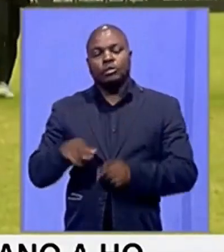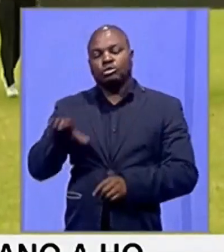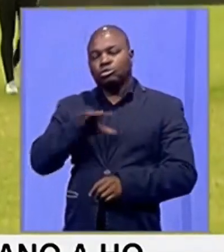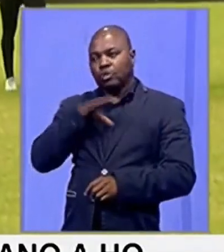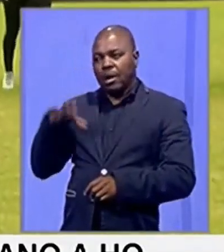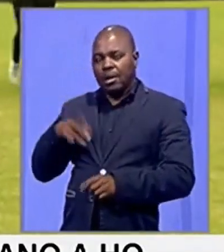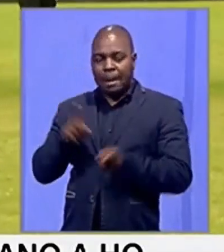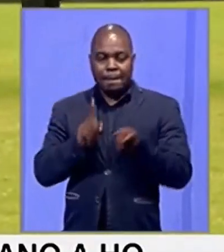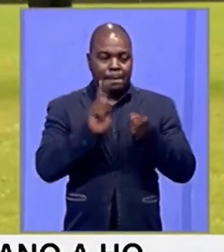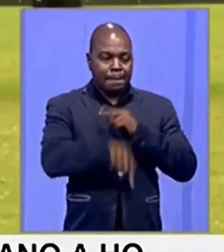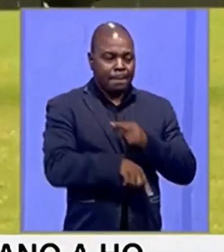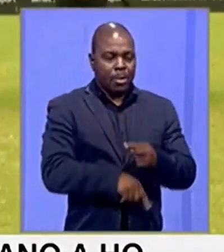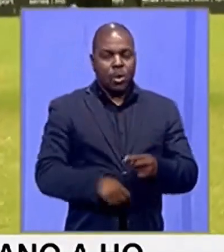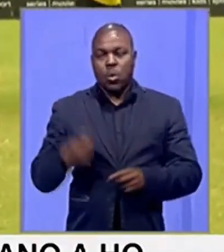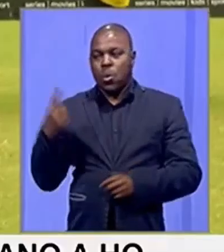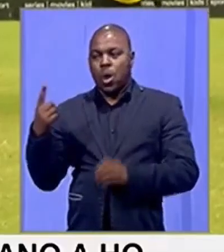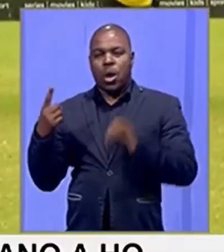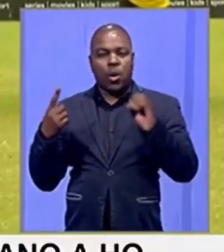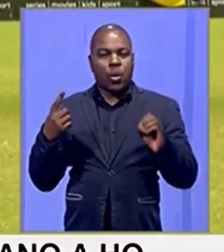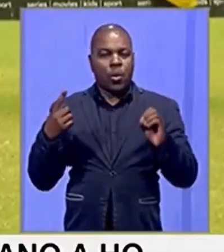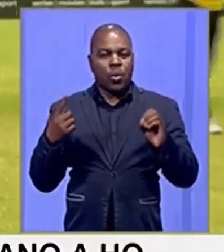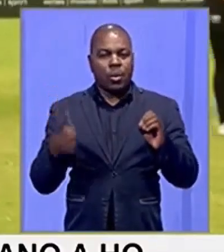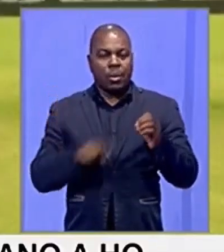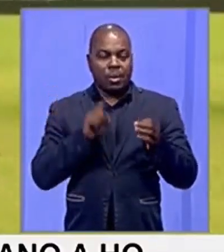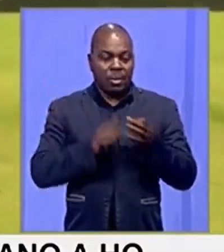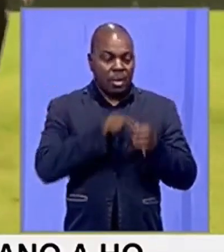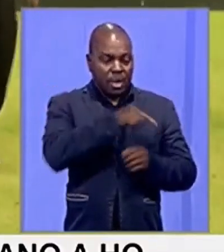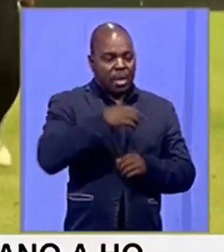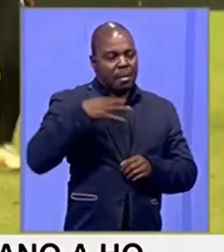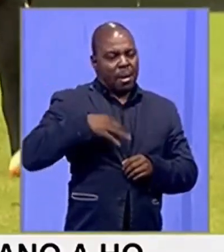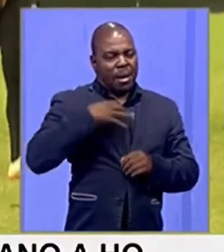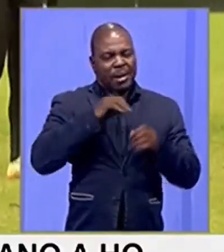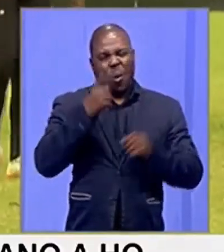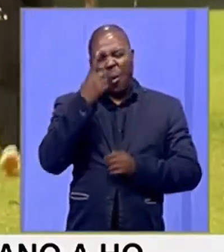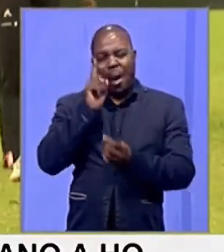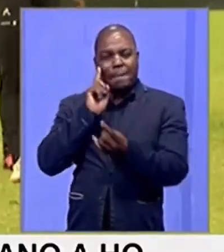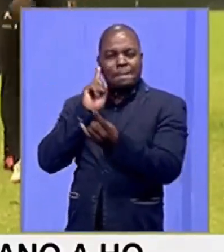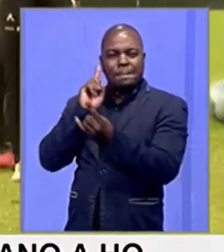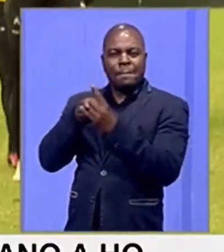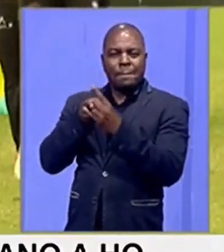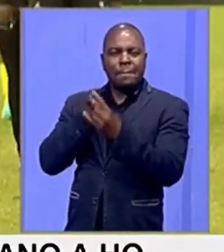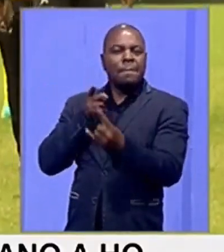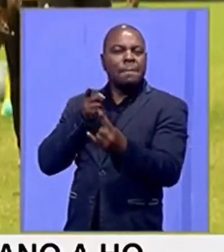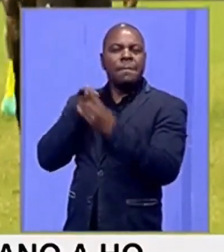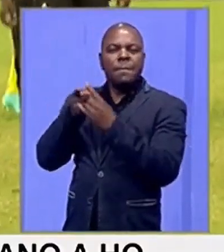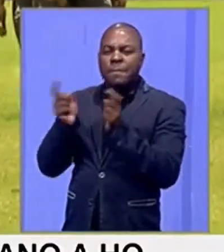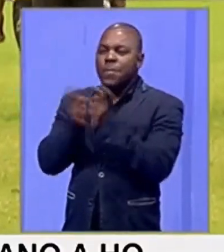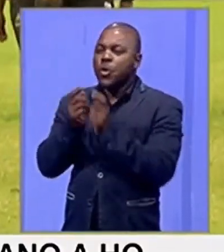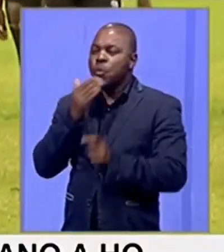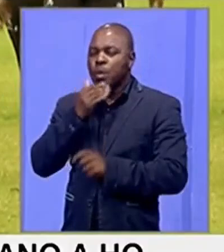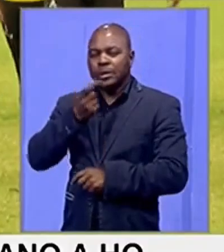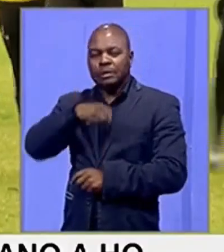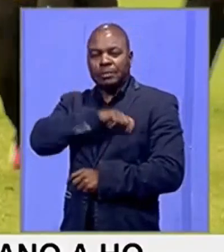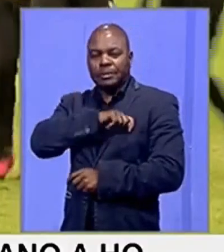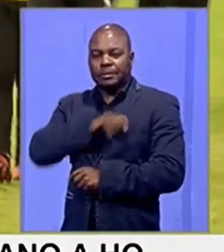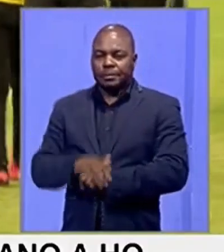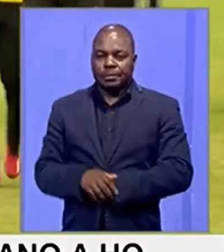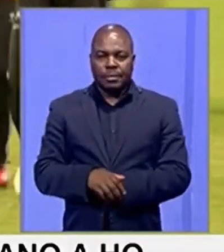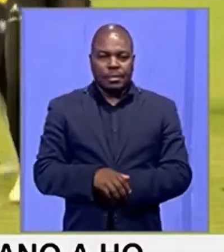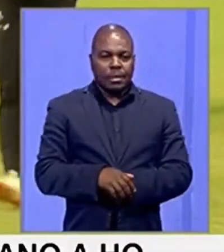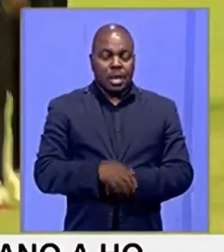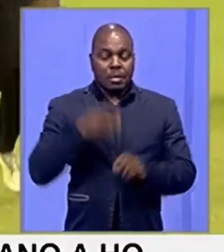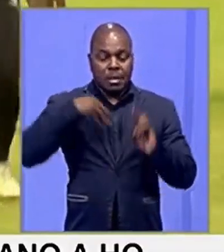ka 1-1. No eti ya banyana e be ile kgahlanong le naga ya Spain. Not conceding set